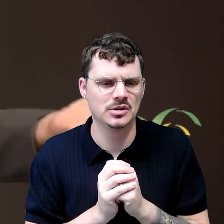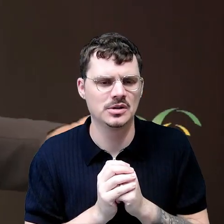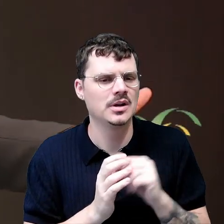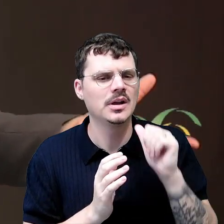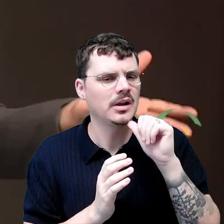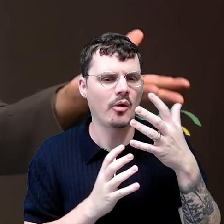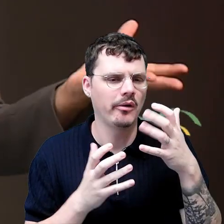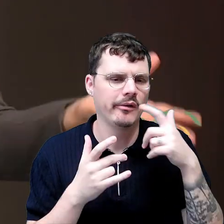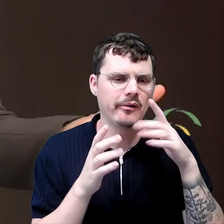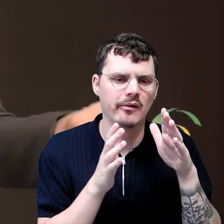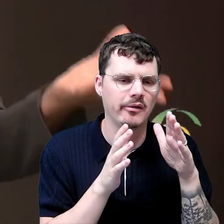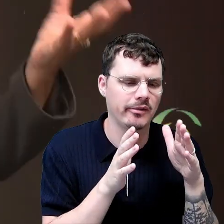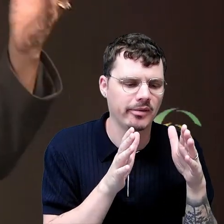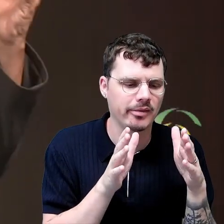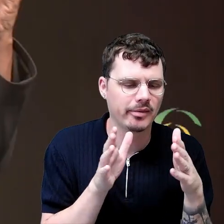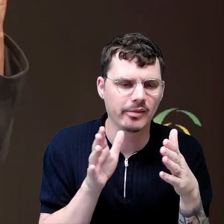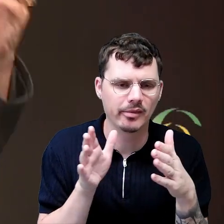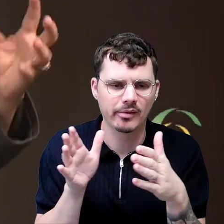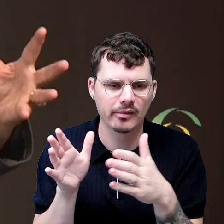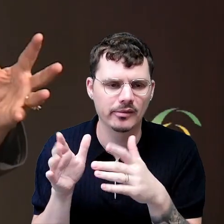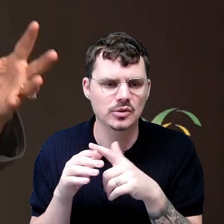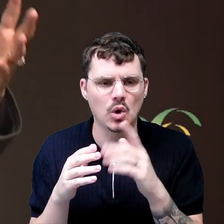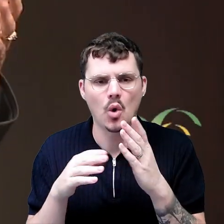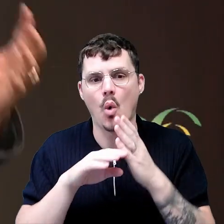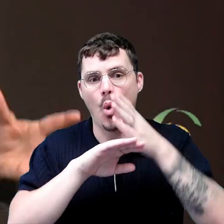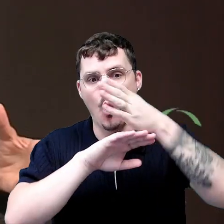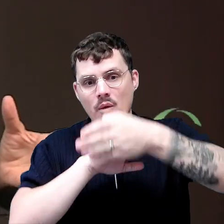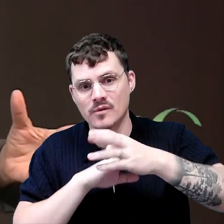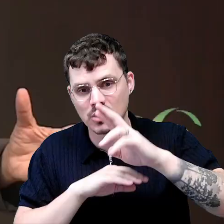detouring into the